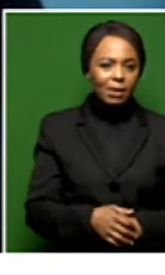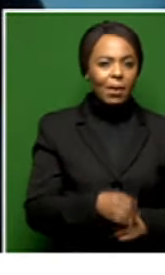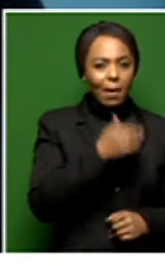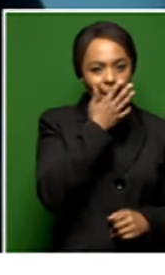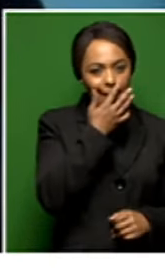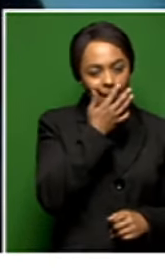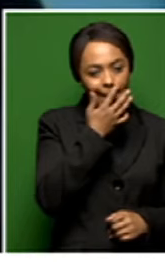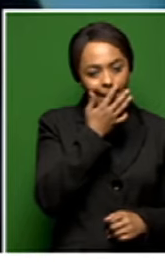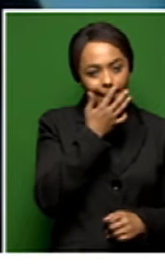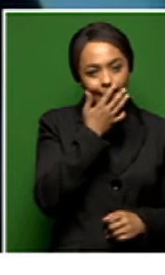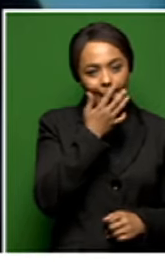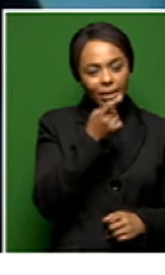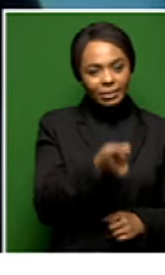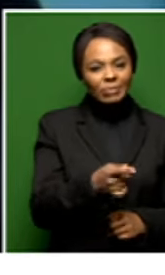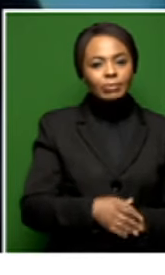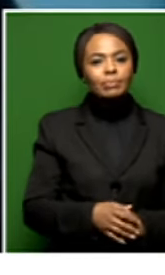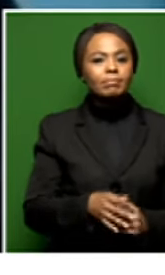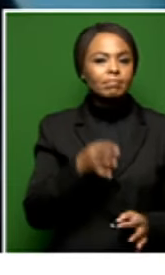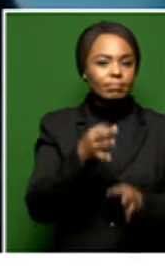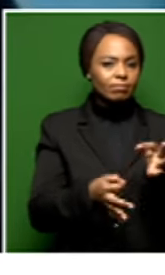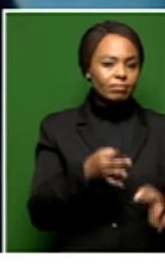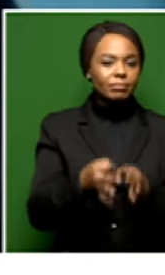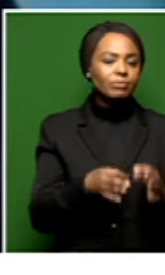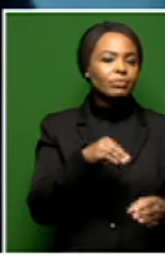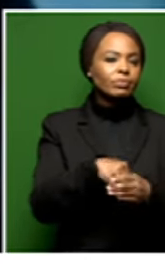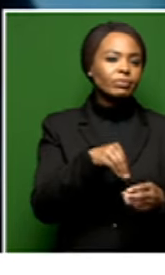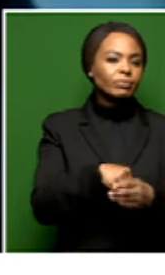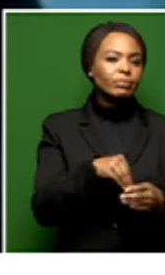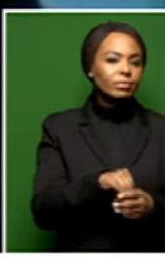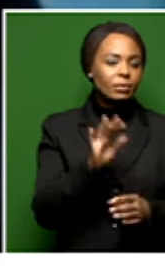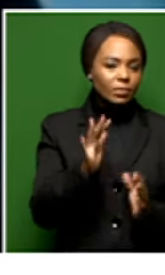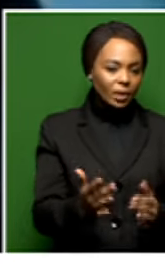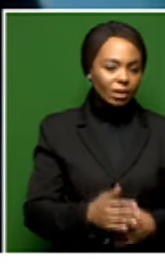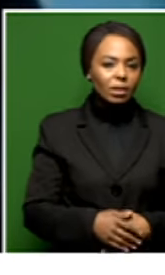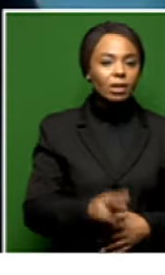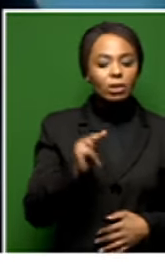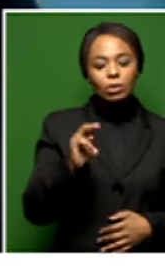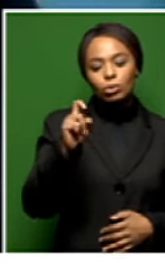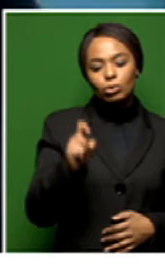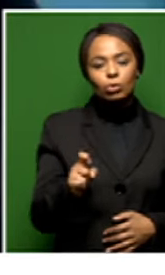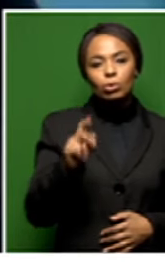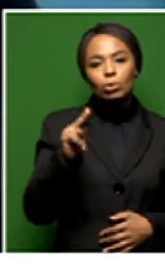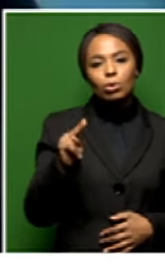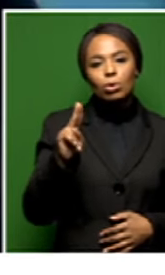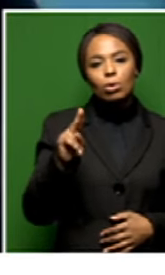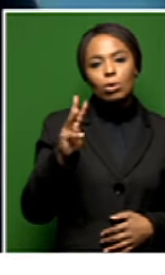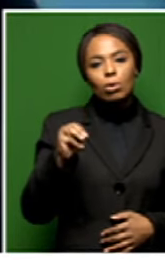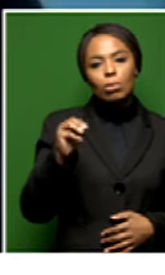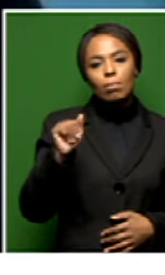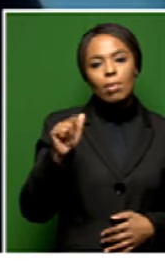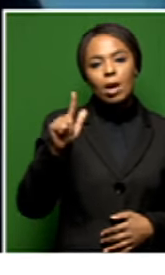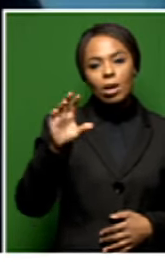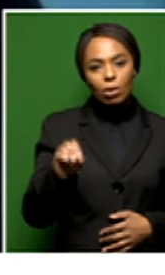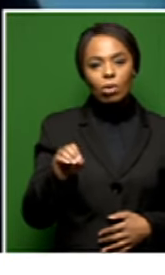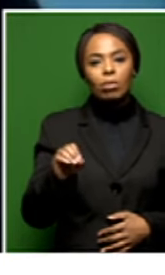It's narrated in the context of, like I said, Steyn Nxumalo is about